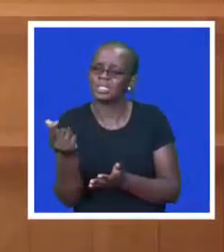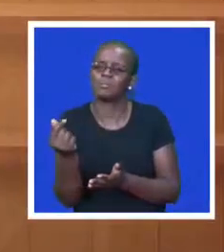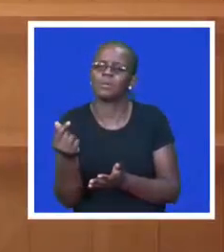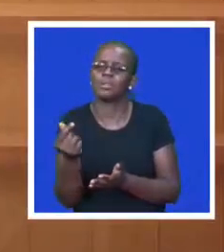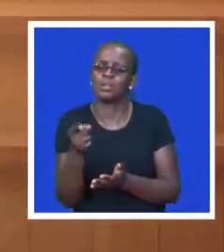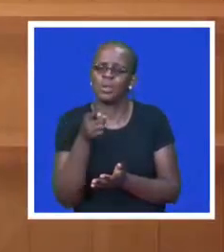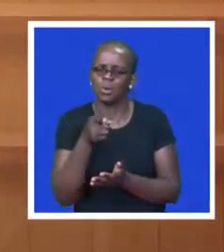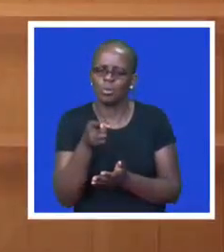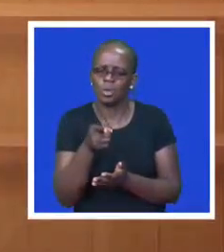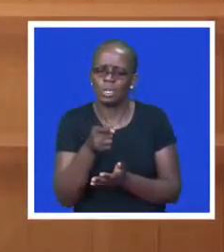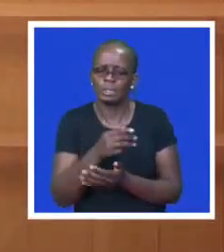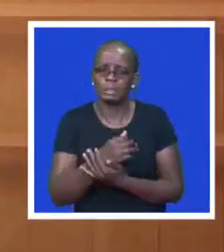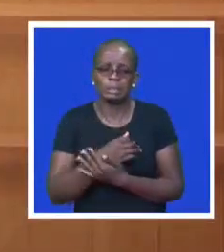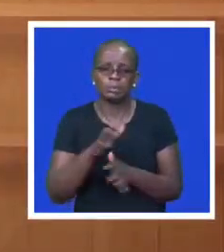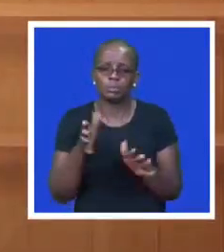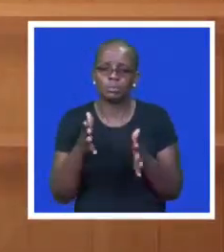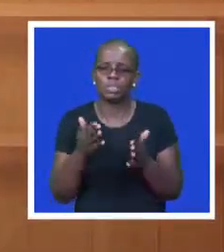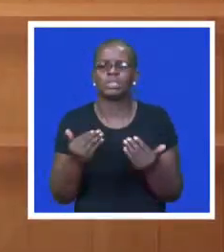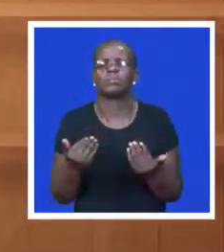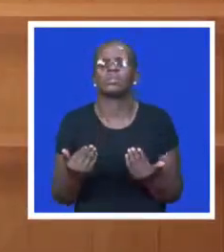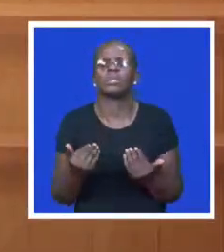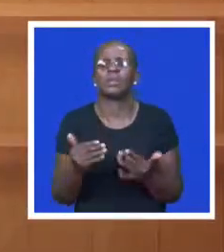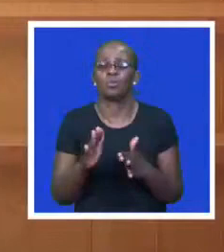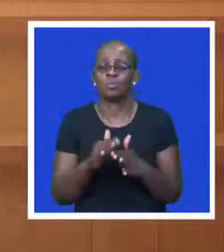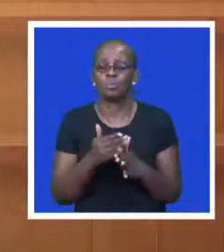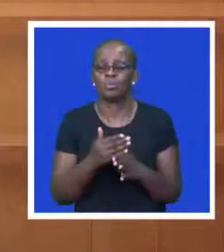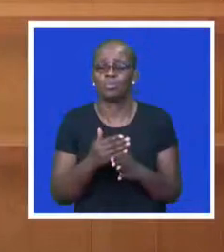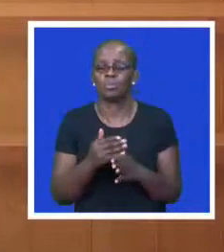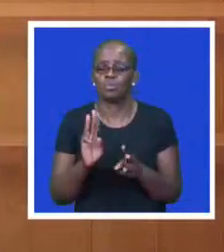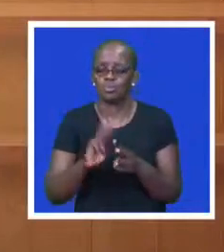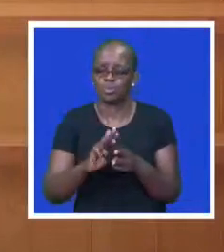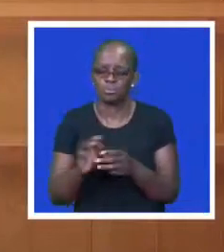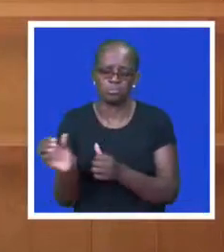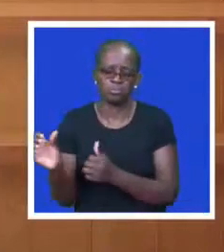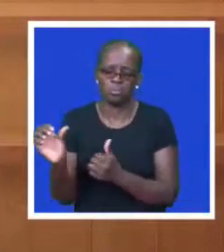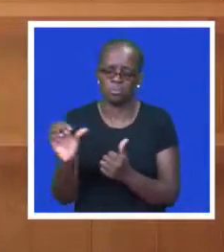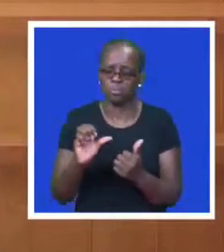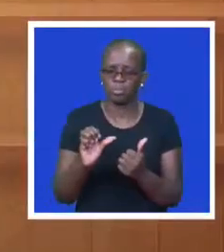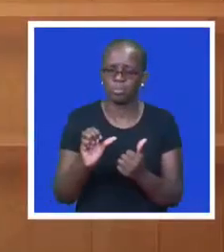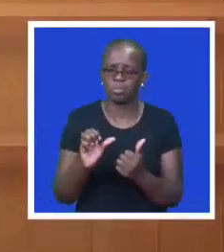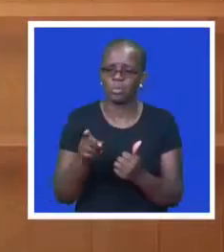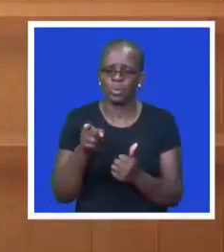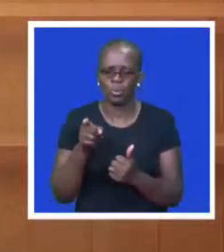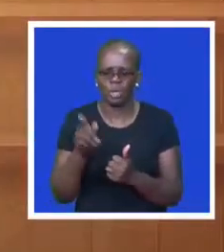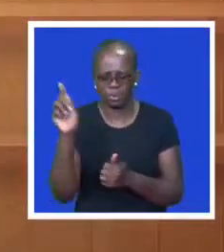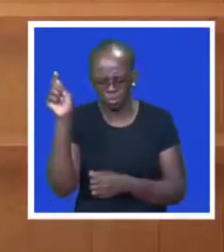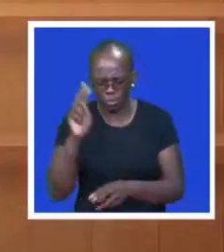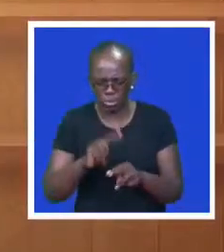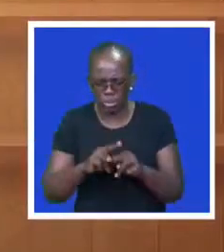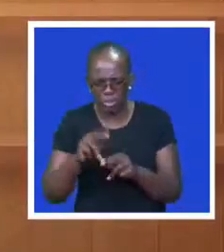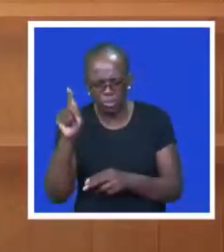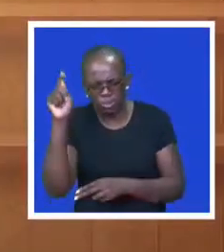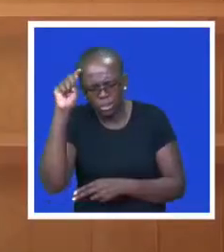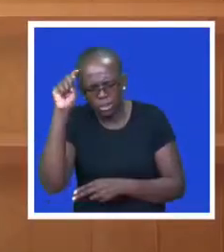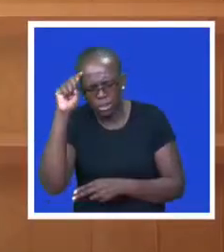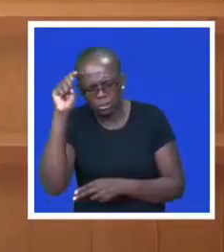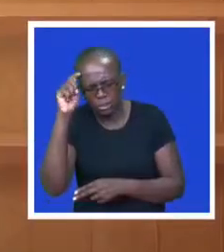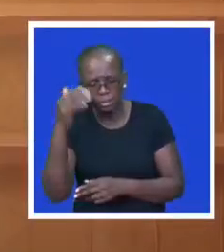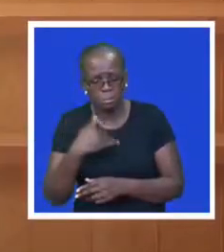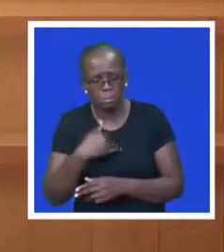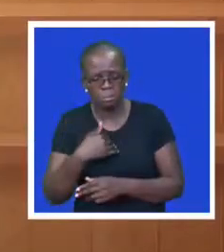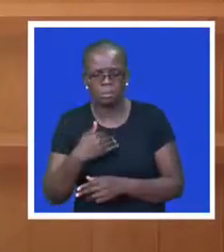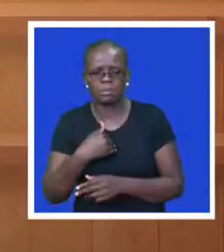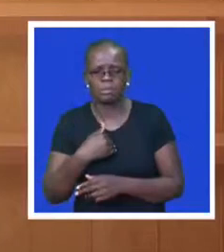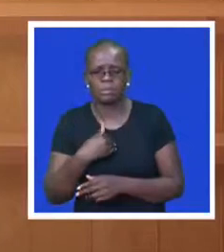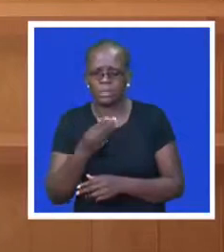when your mother comes back? Even before your mother comes back, you will be at war with yourself, thinking, should I admit my